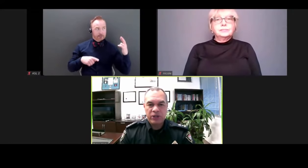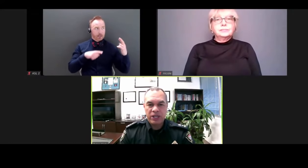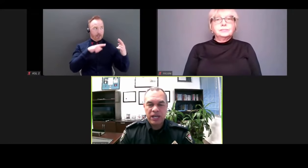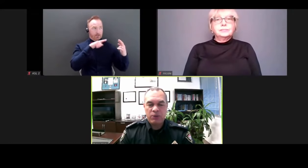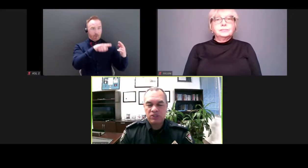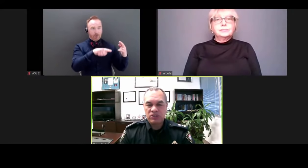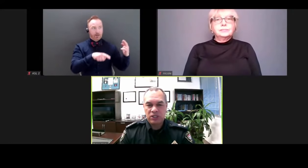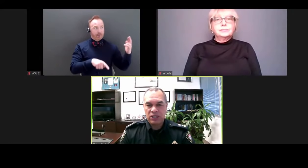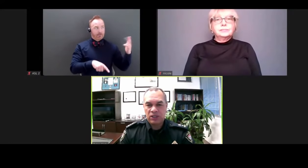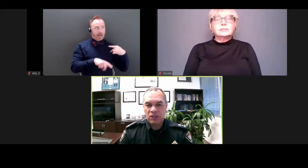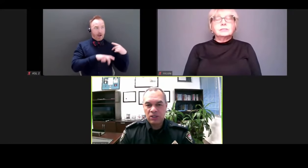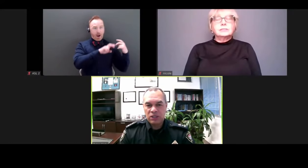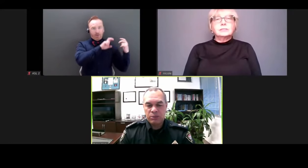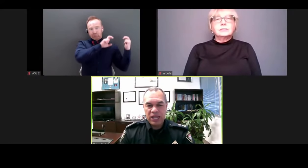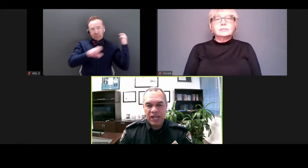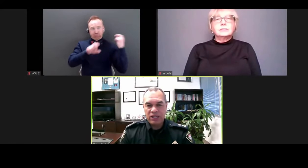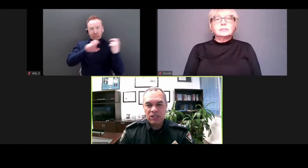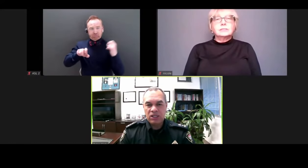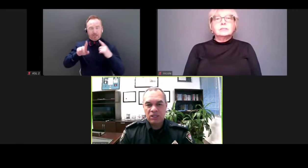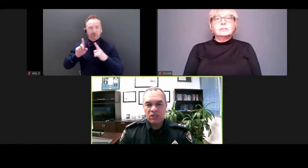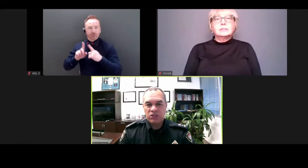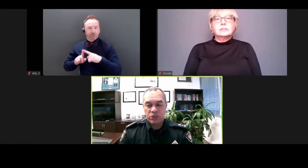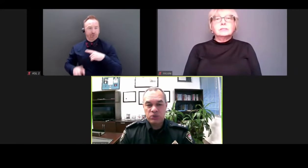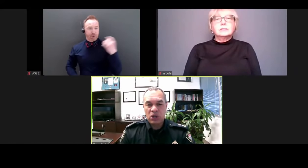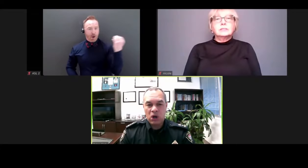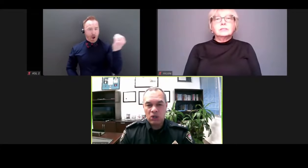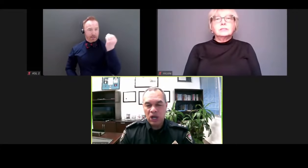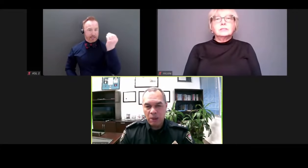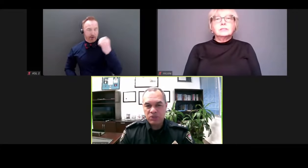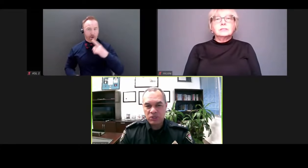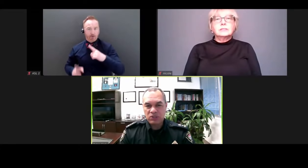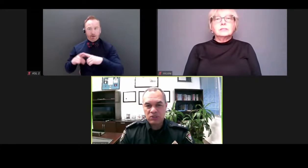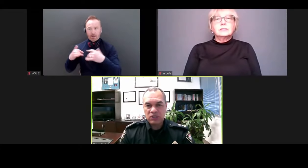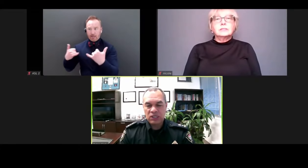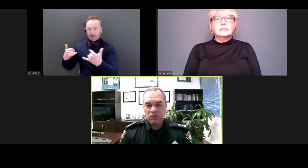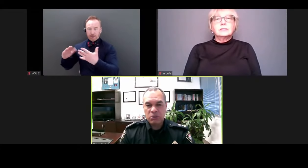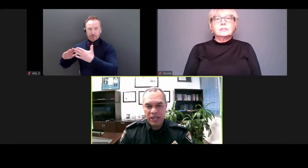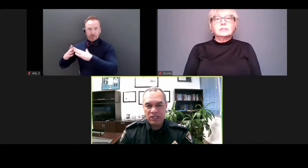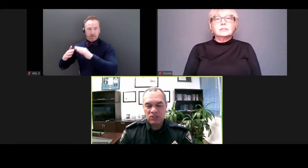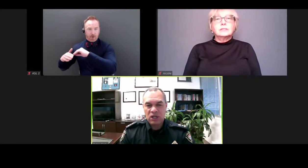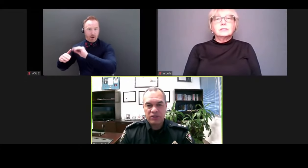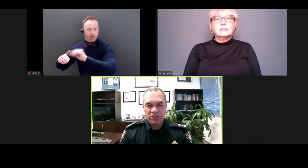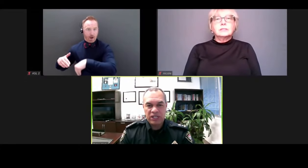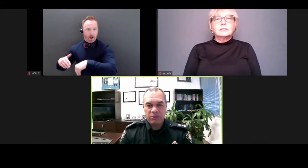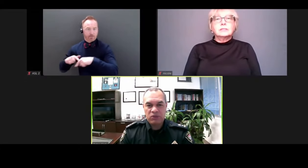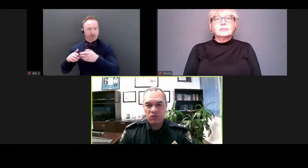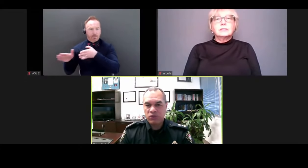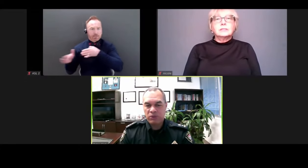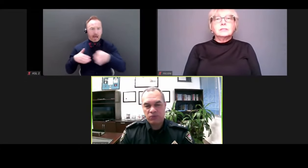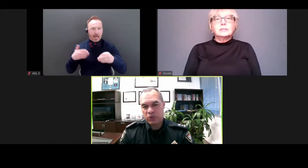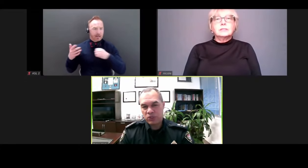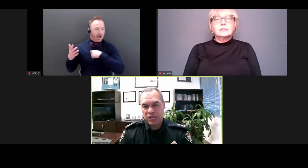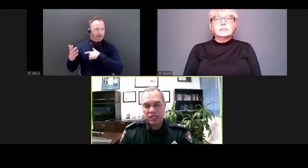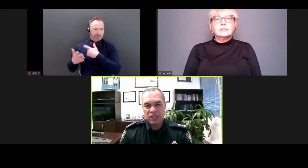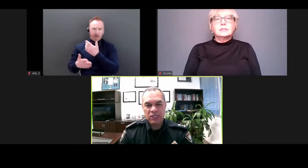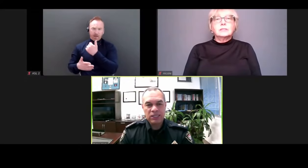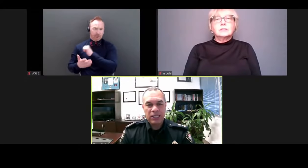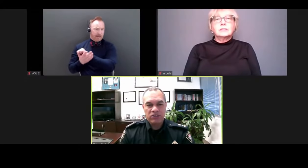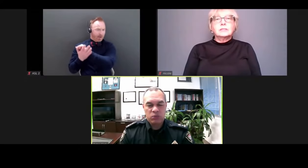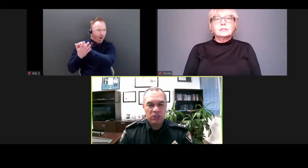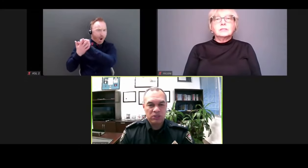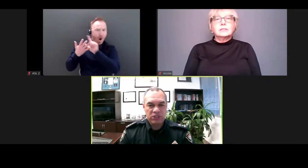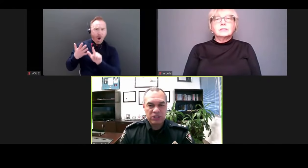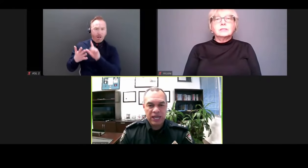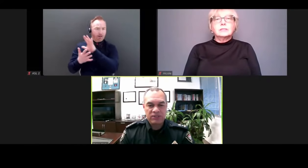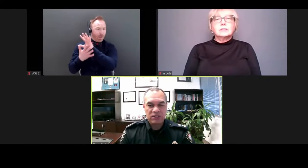Ontario, and now in the city. The plan to use all options remains on the table from the first day as